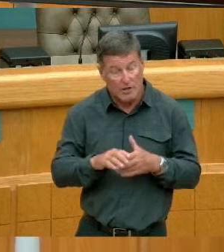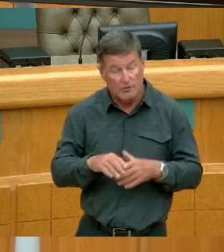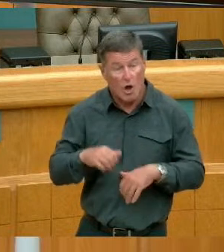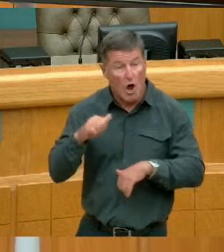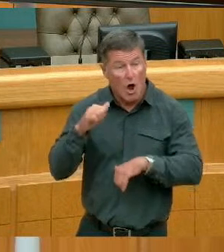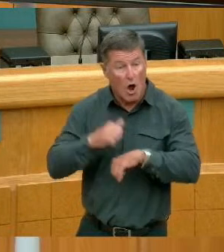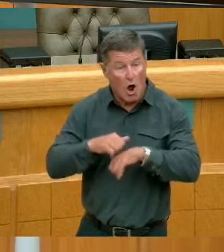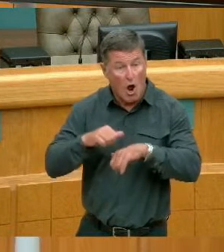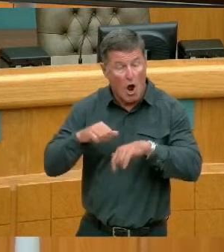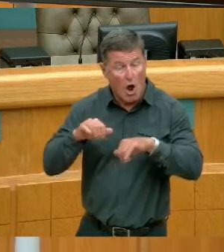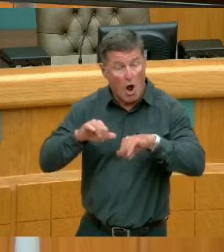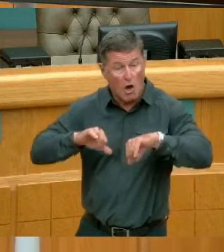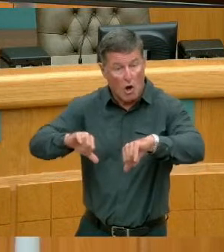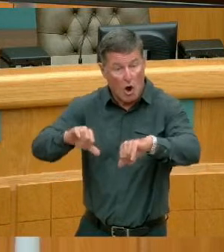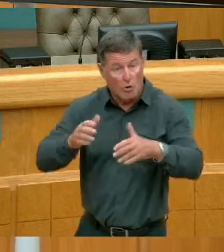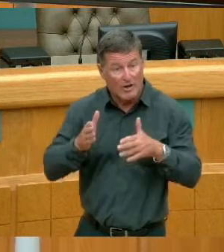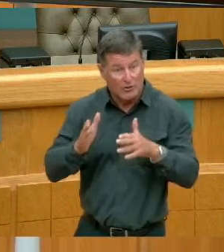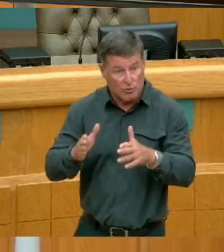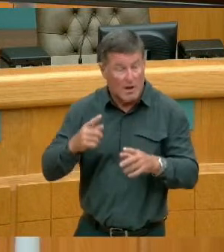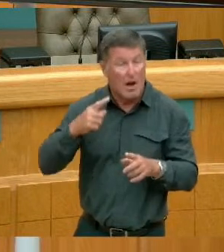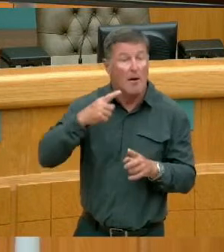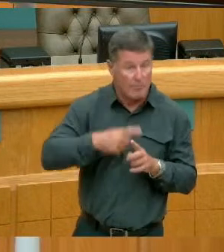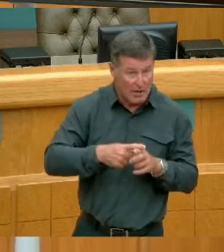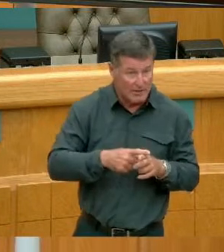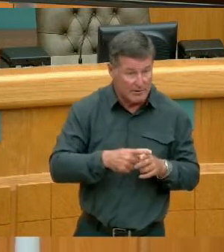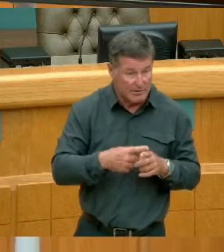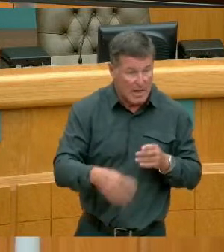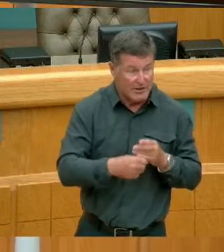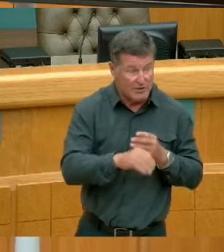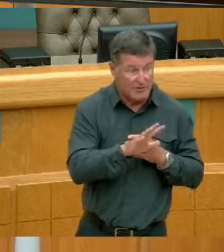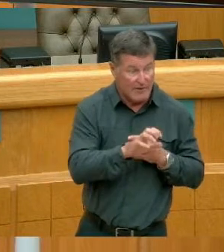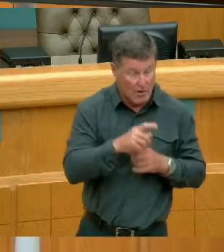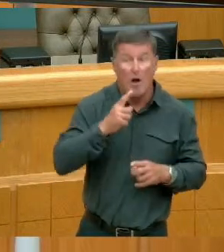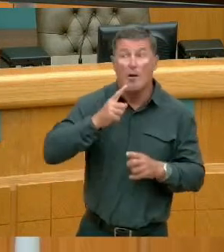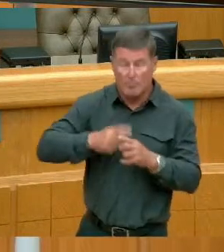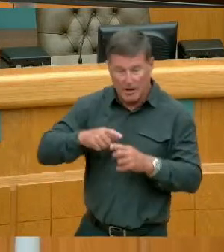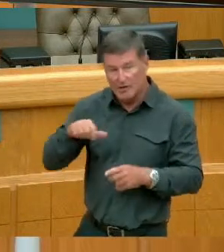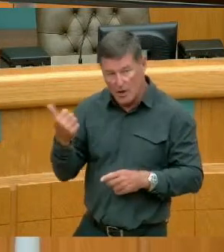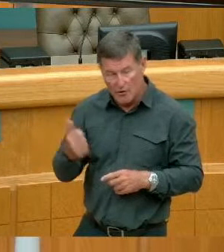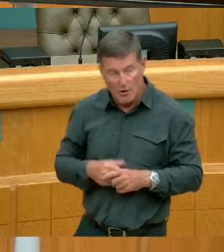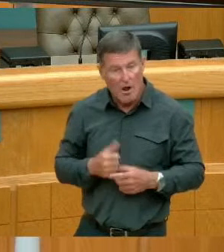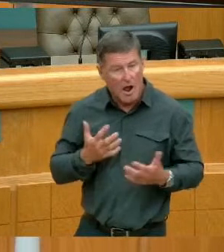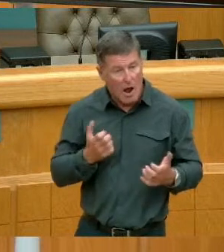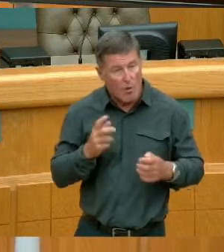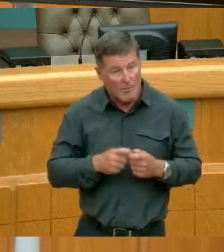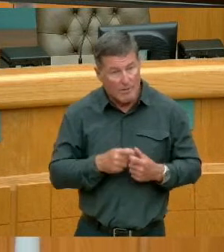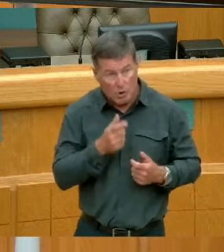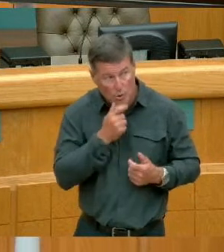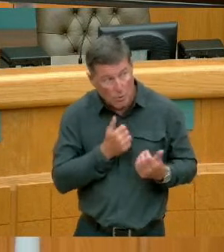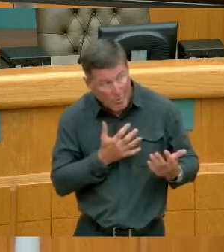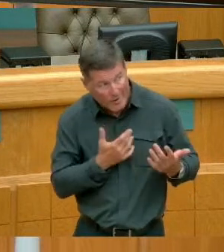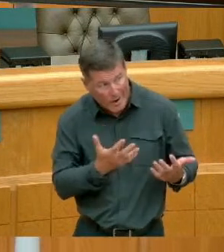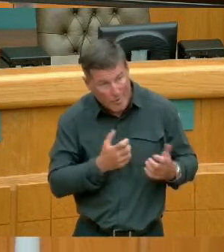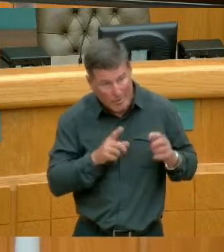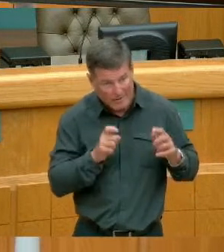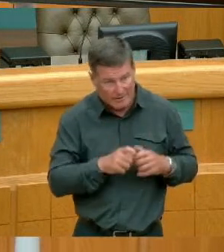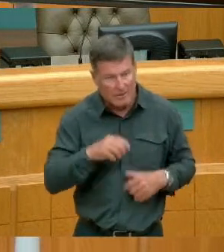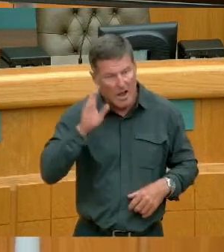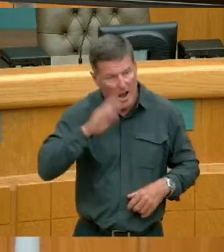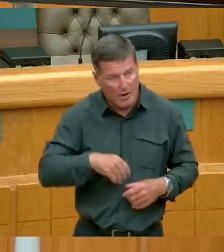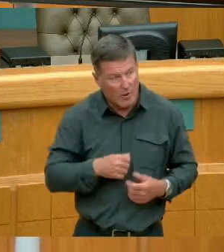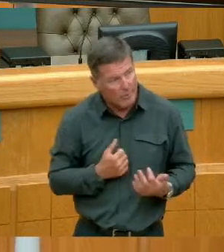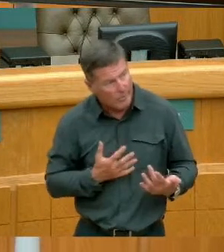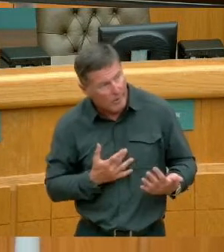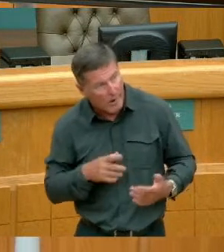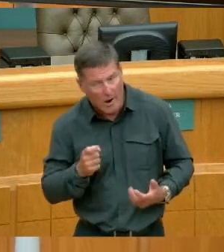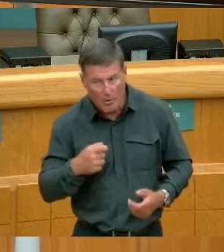another 500 from a private lab, I want to get those people who are waiting in line in the queue. I know how frustrating it is